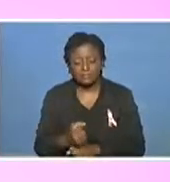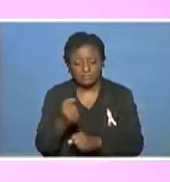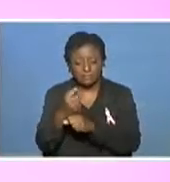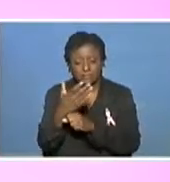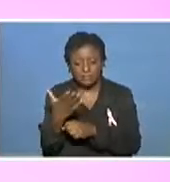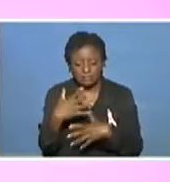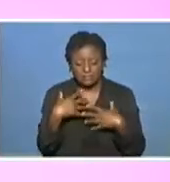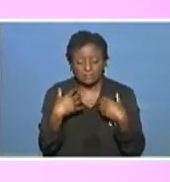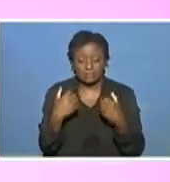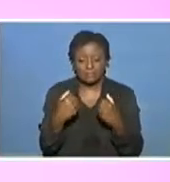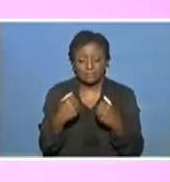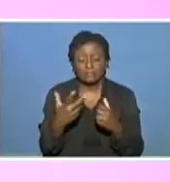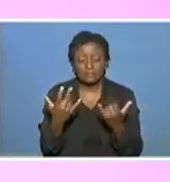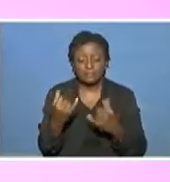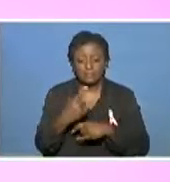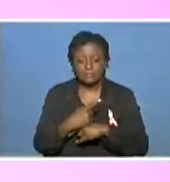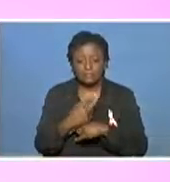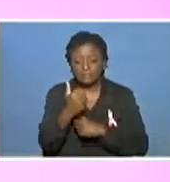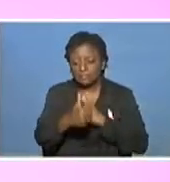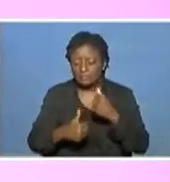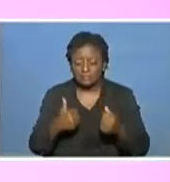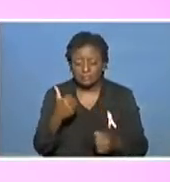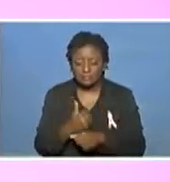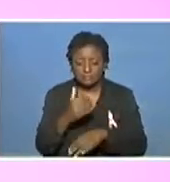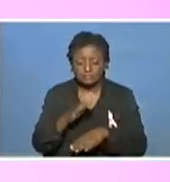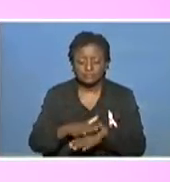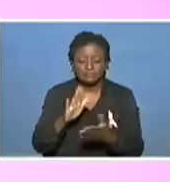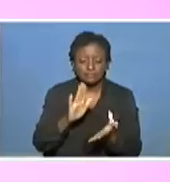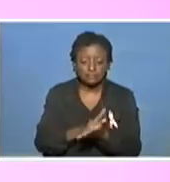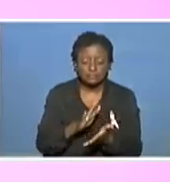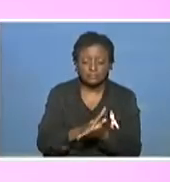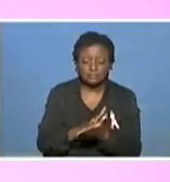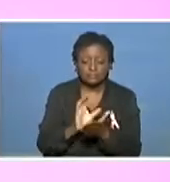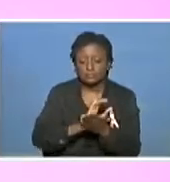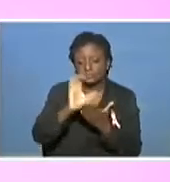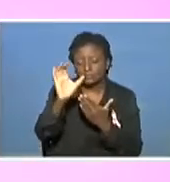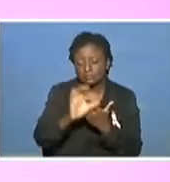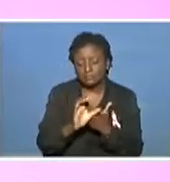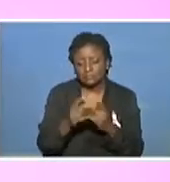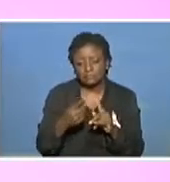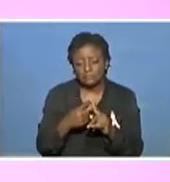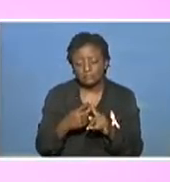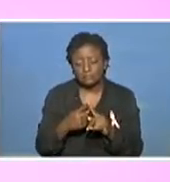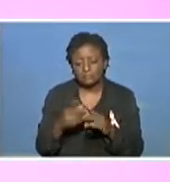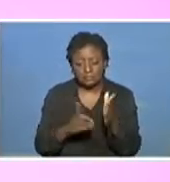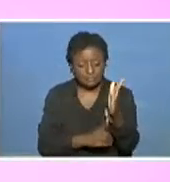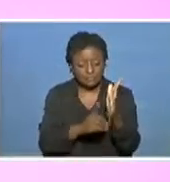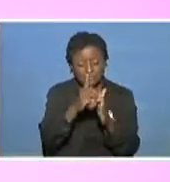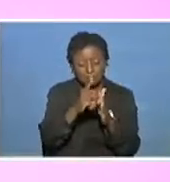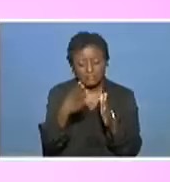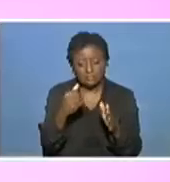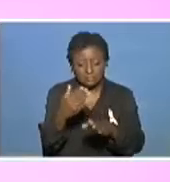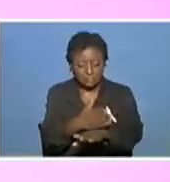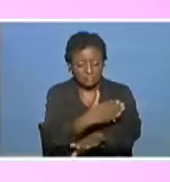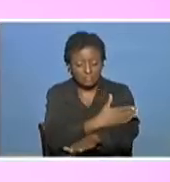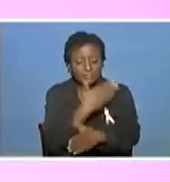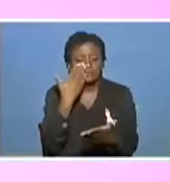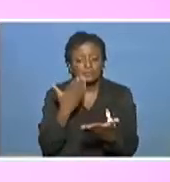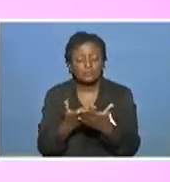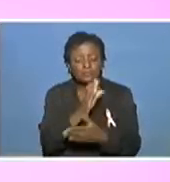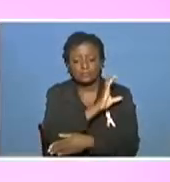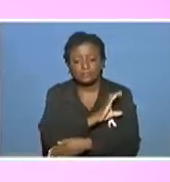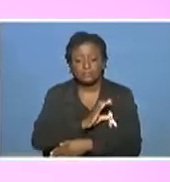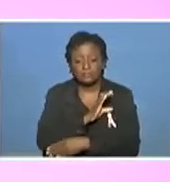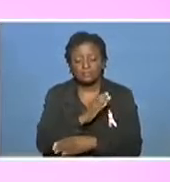an annual feature on schools' calendars in a continued push to develop and improve good character. Well, today, our